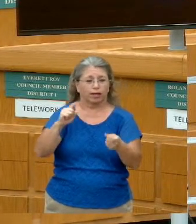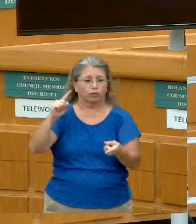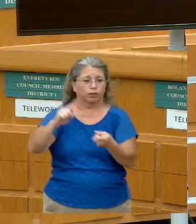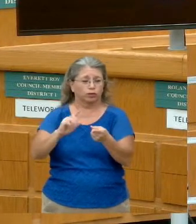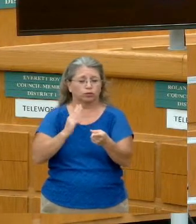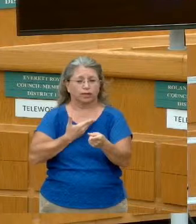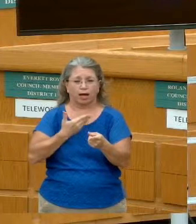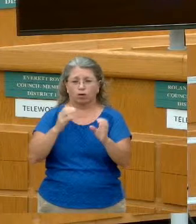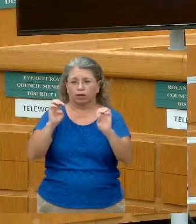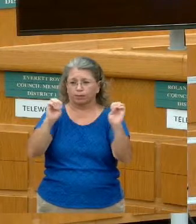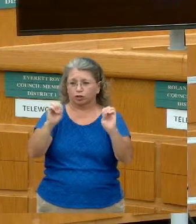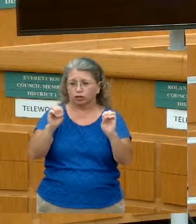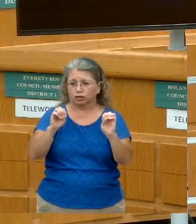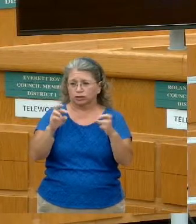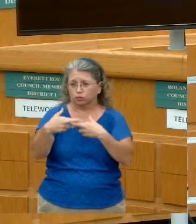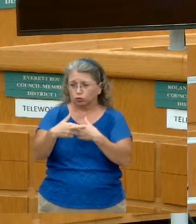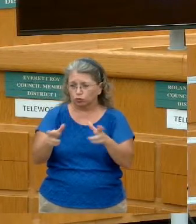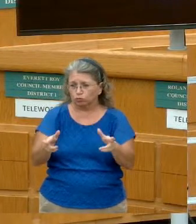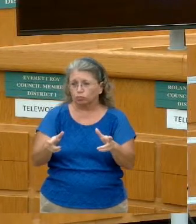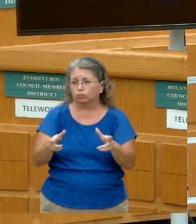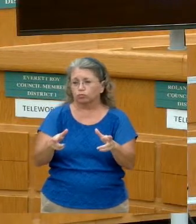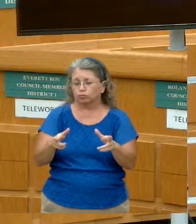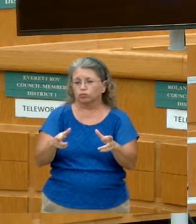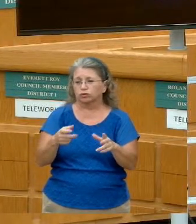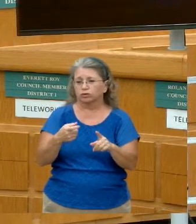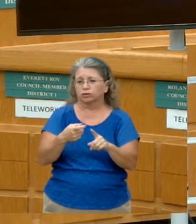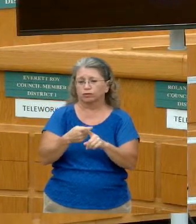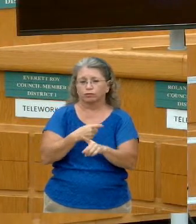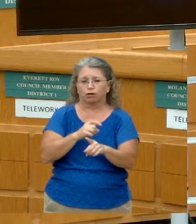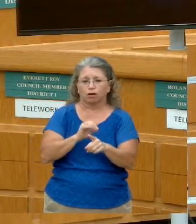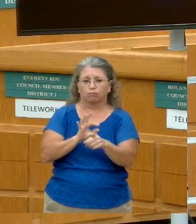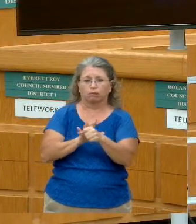free from the overrunning of